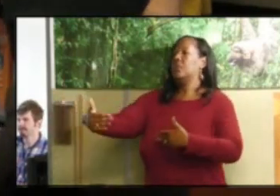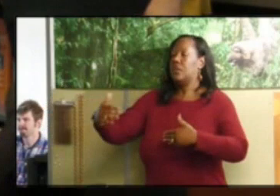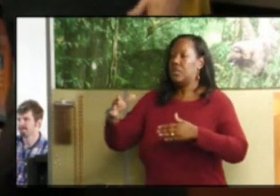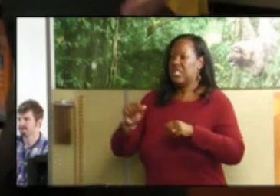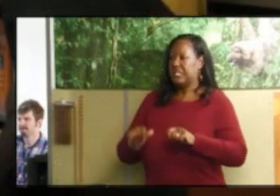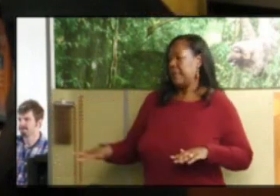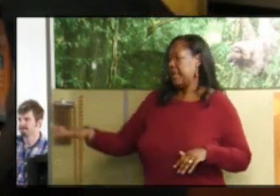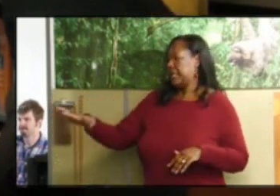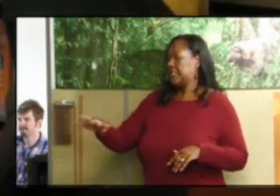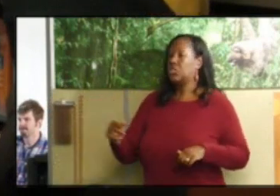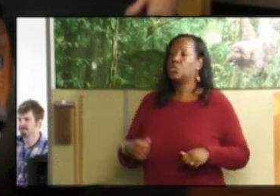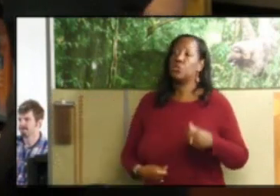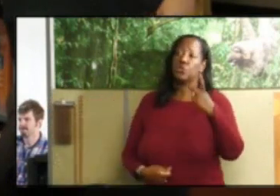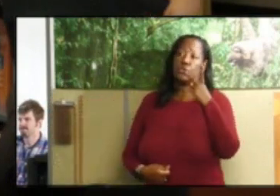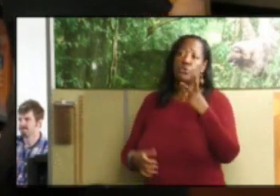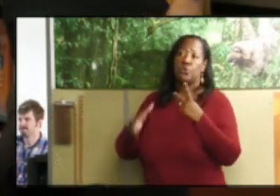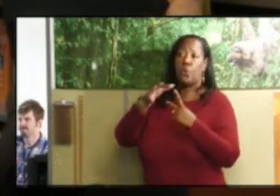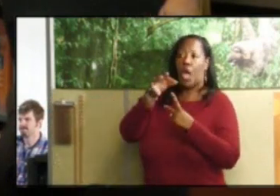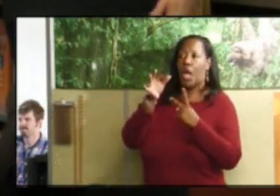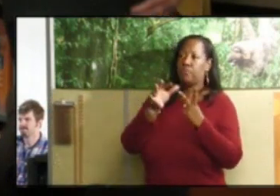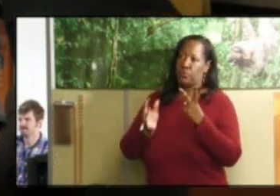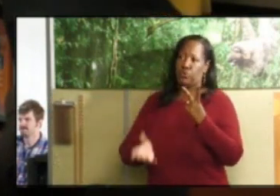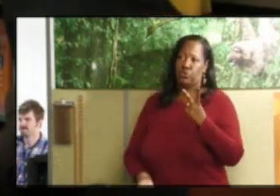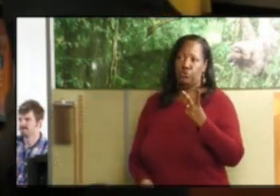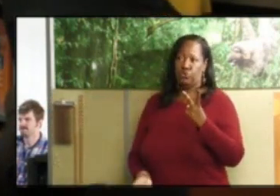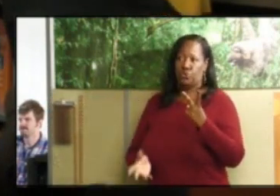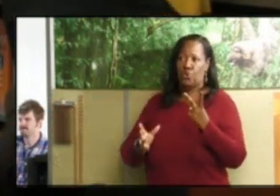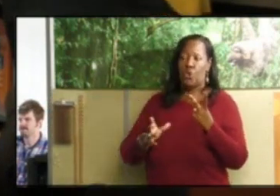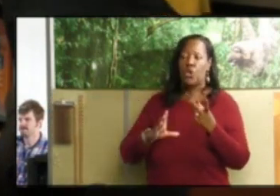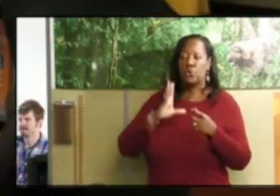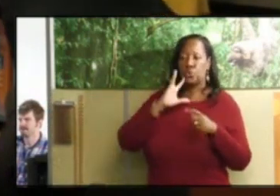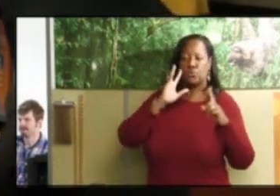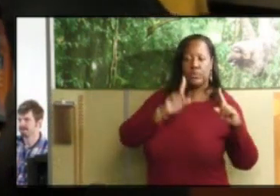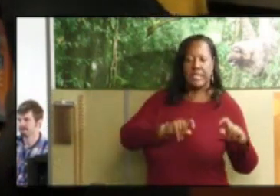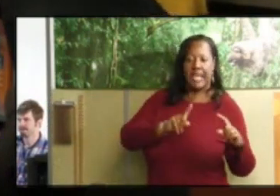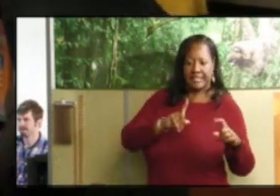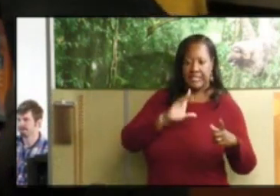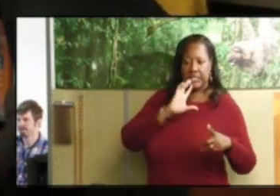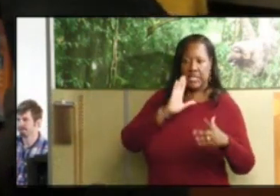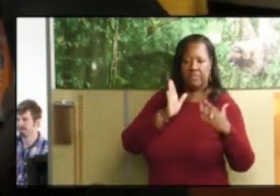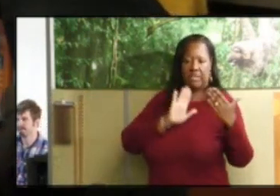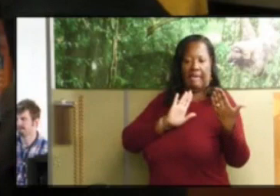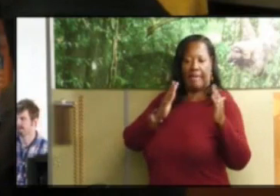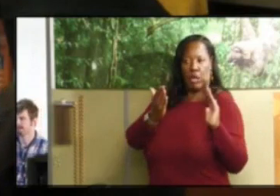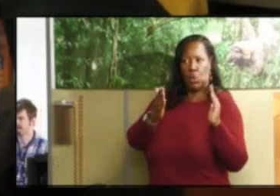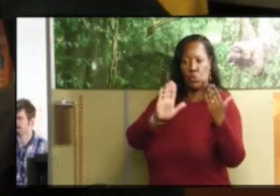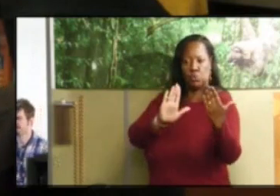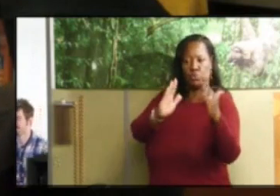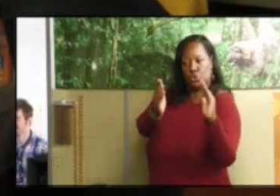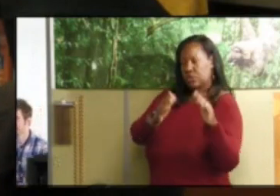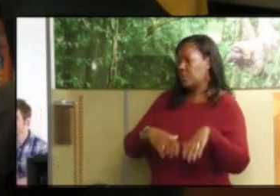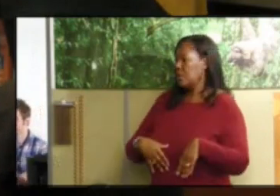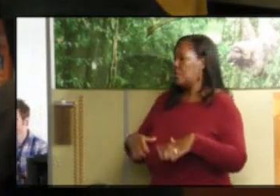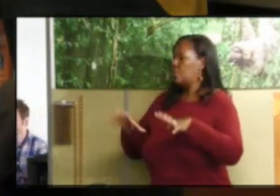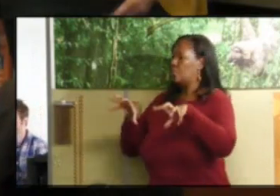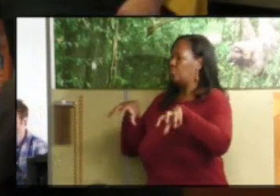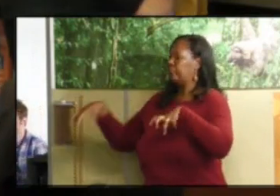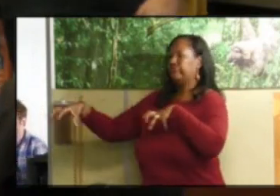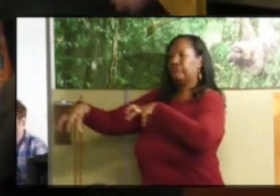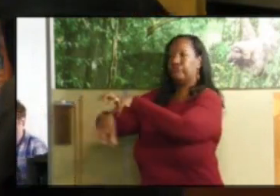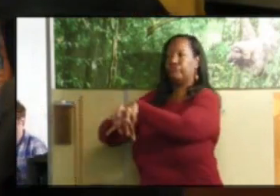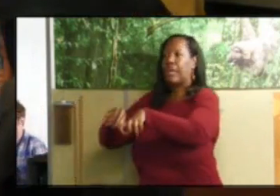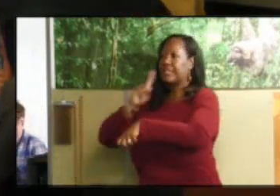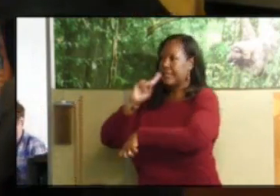So there were two different options shown to just test the layouts, test the angles, test to make sure all the components